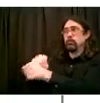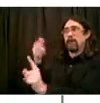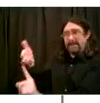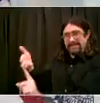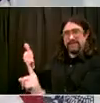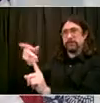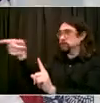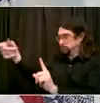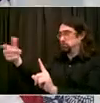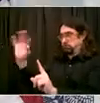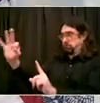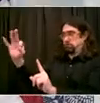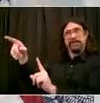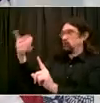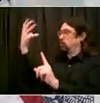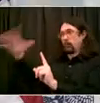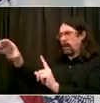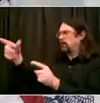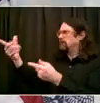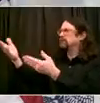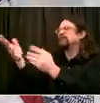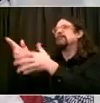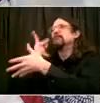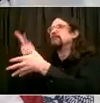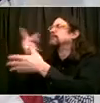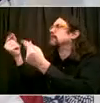First is Sikon from WNYC.